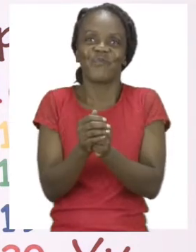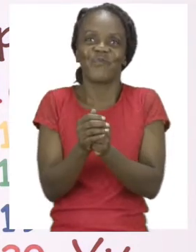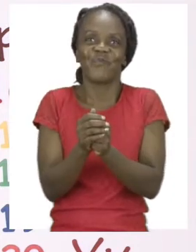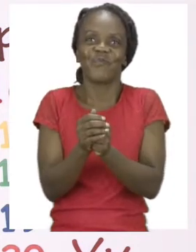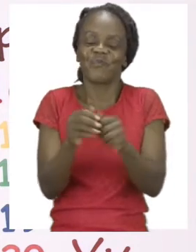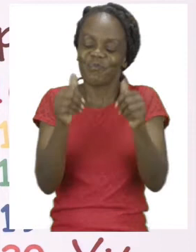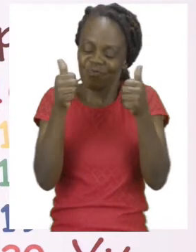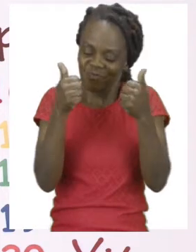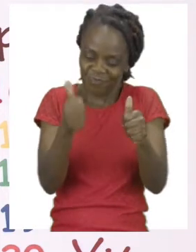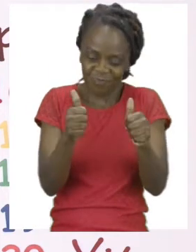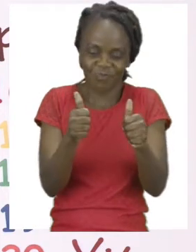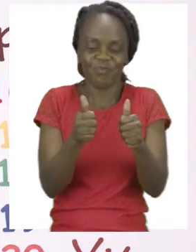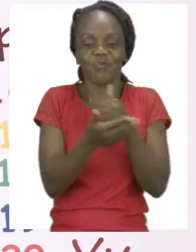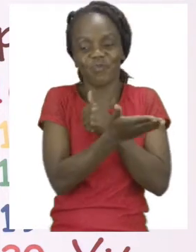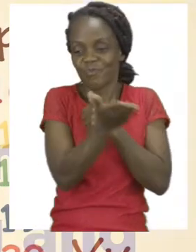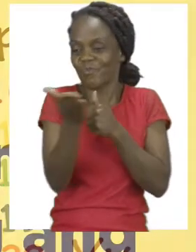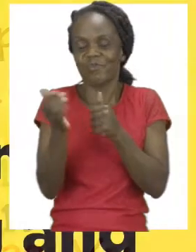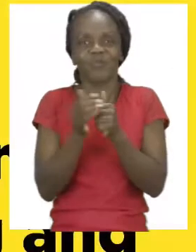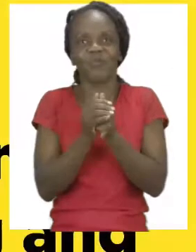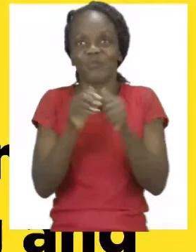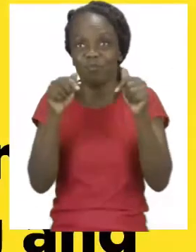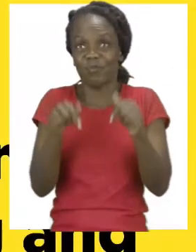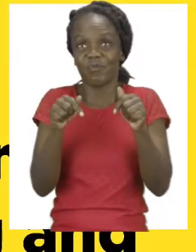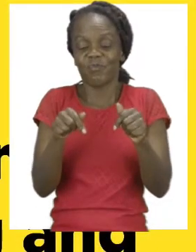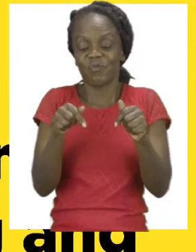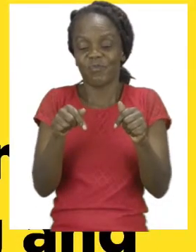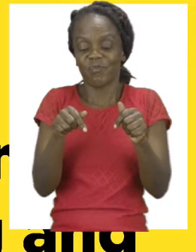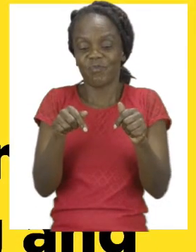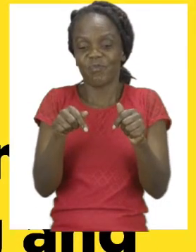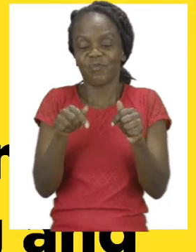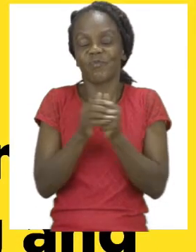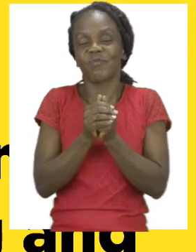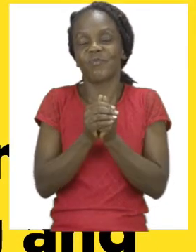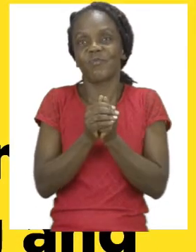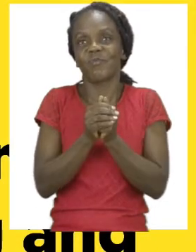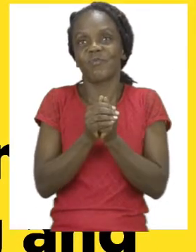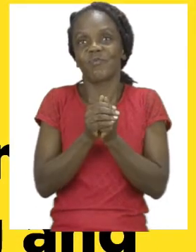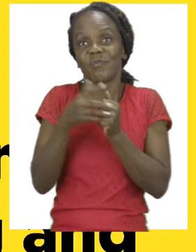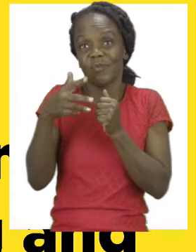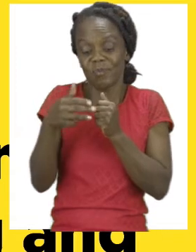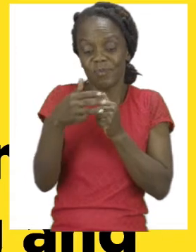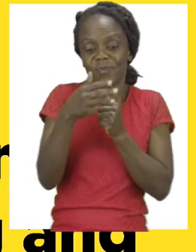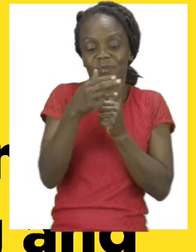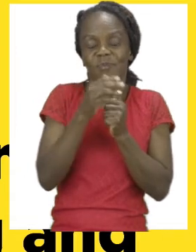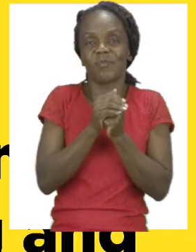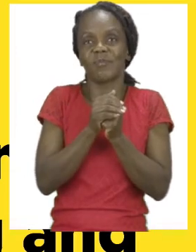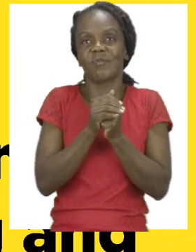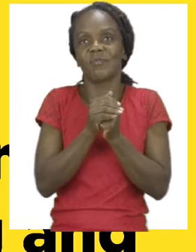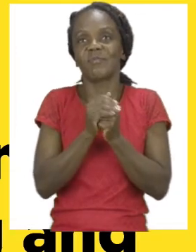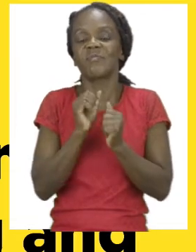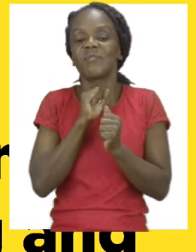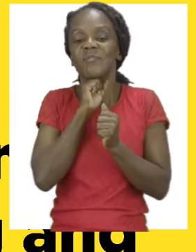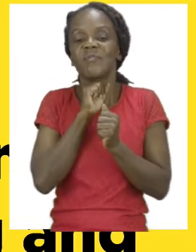Yay! Good job, everyone! For today's lesson, we will be doing some cutting